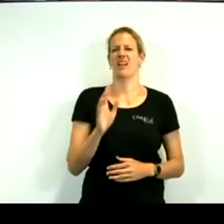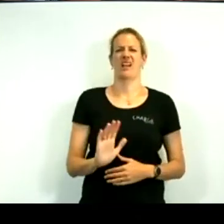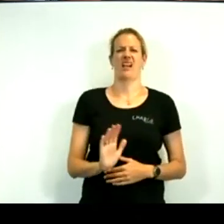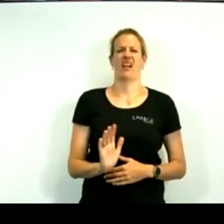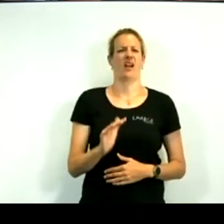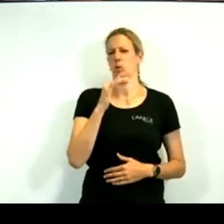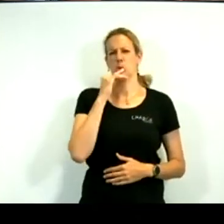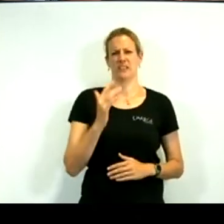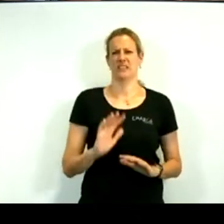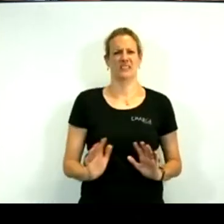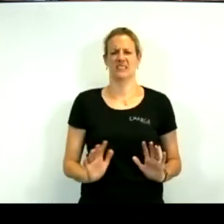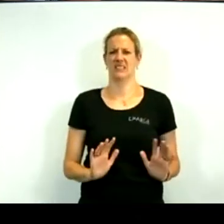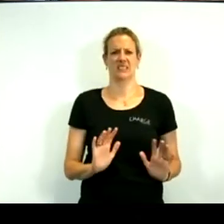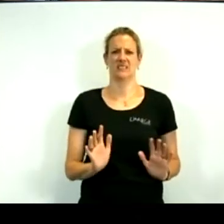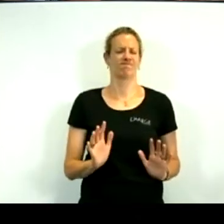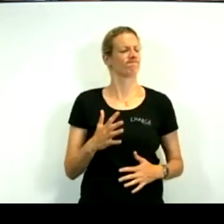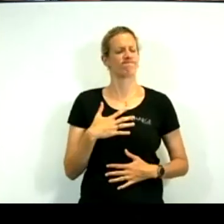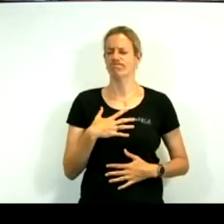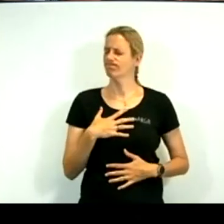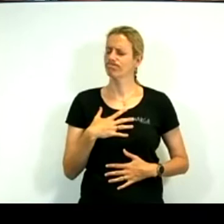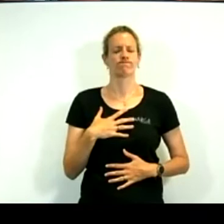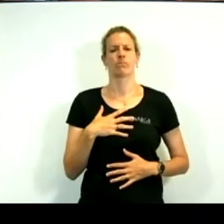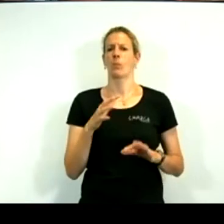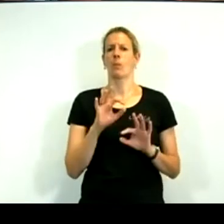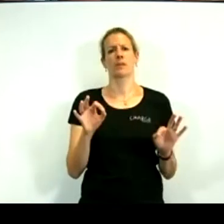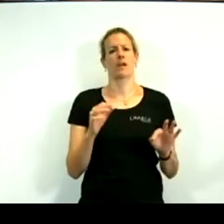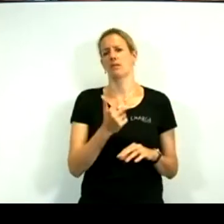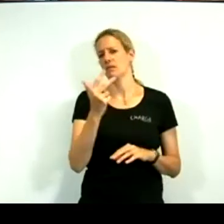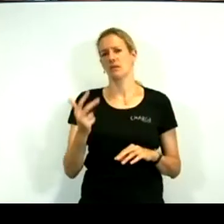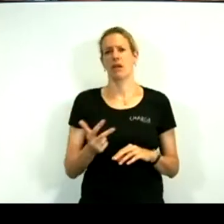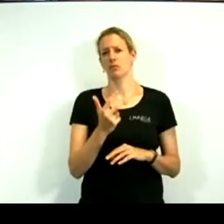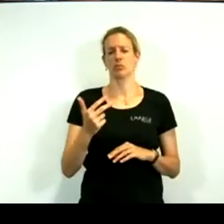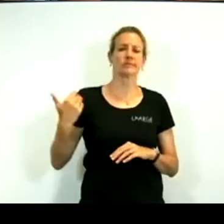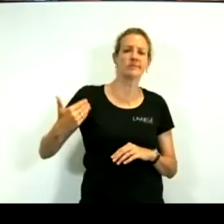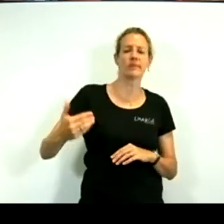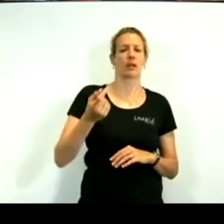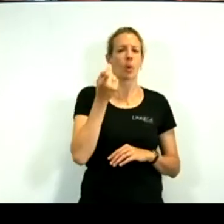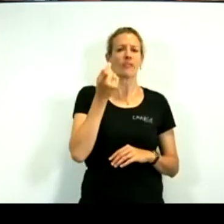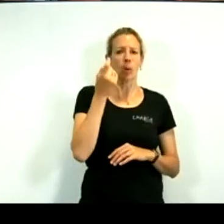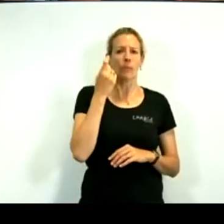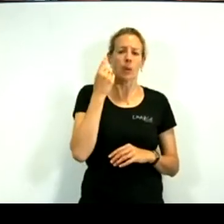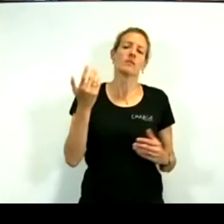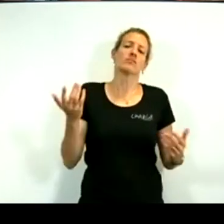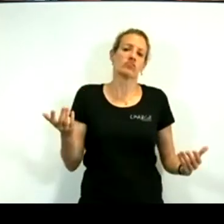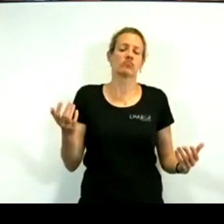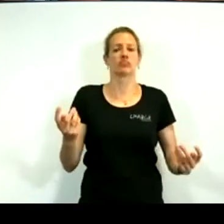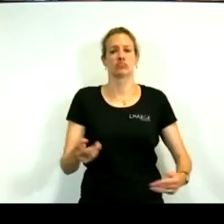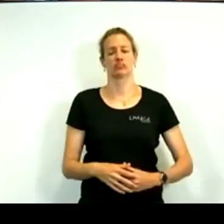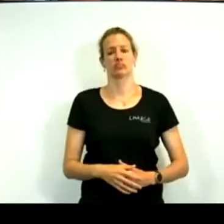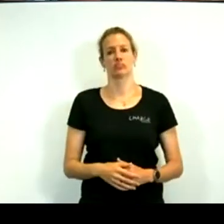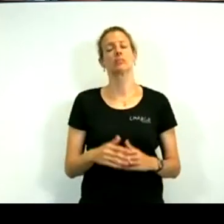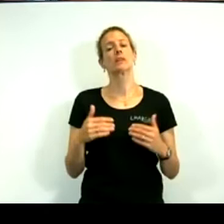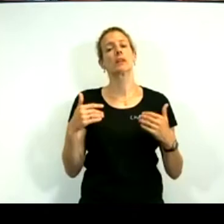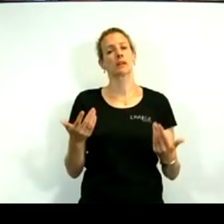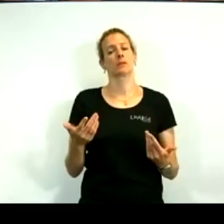with giving drops every 3 hours, 4 hours through the day. And I know a number of adults with charge who do the